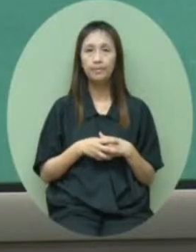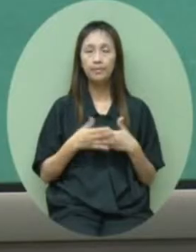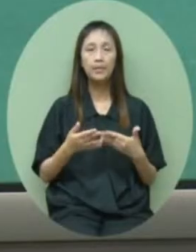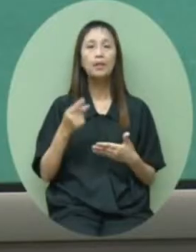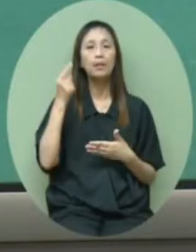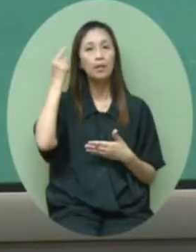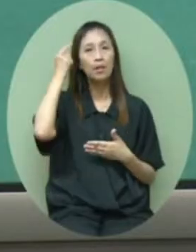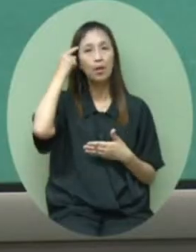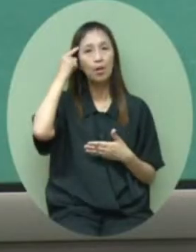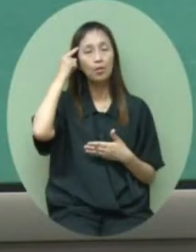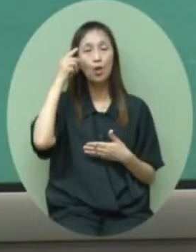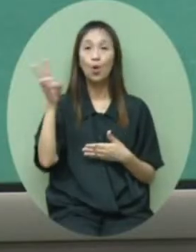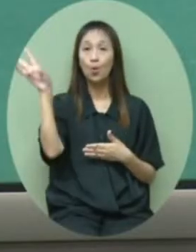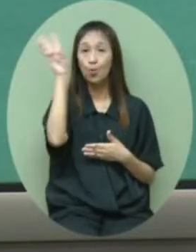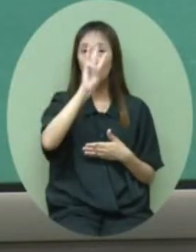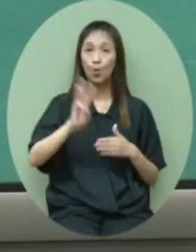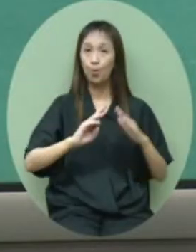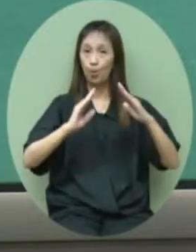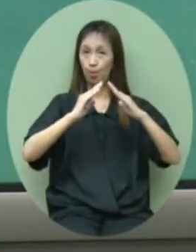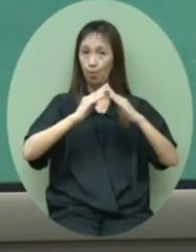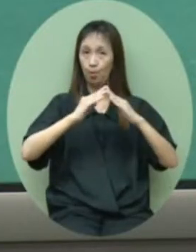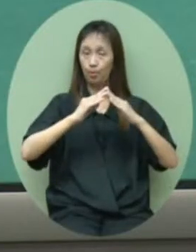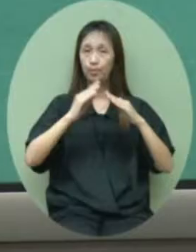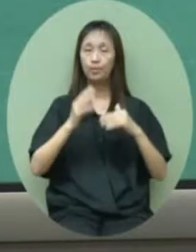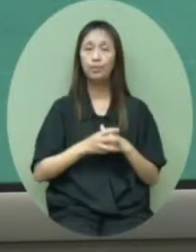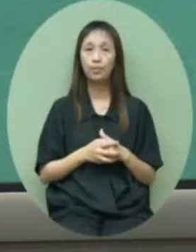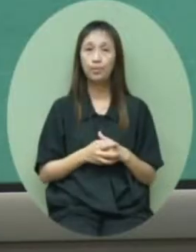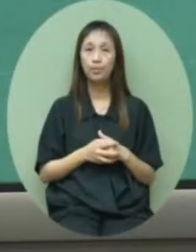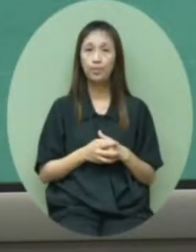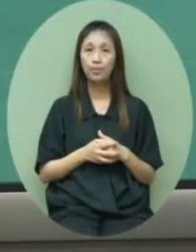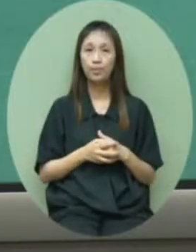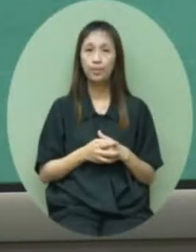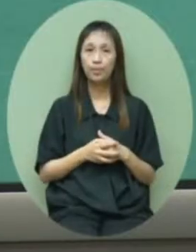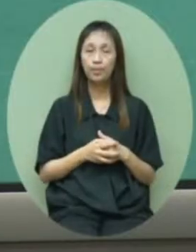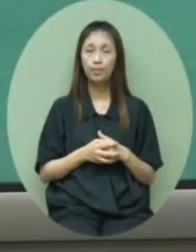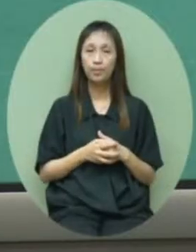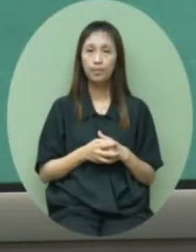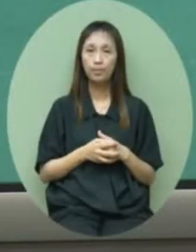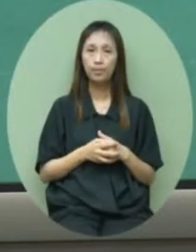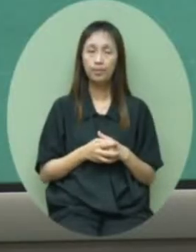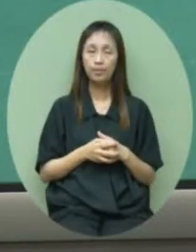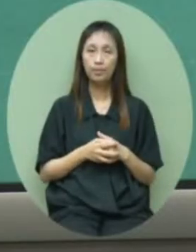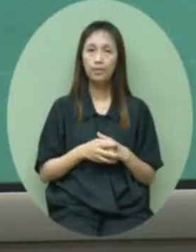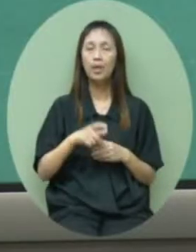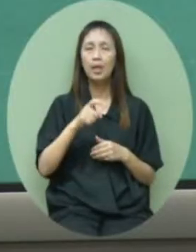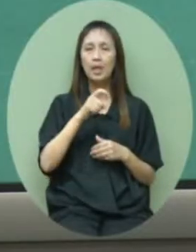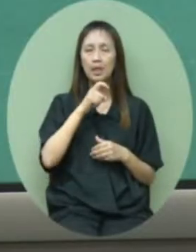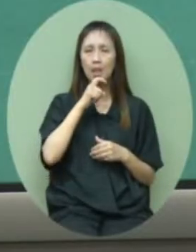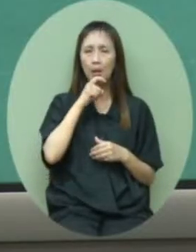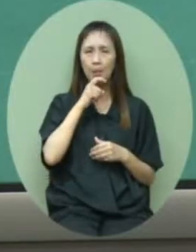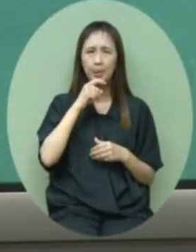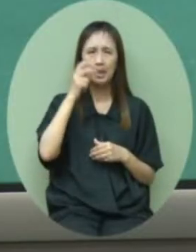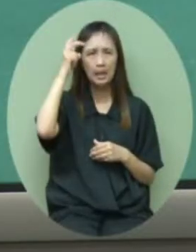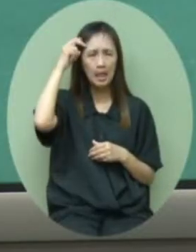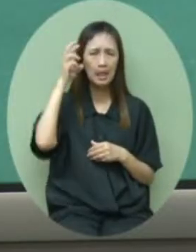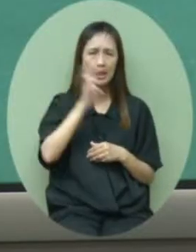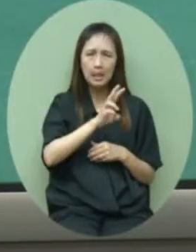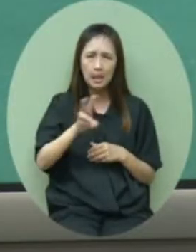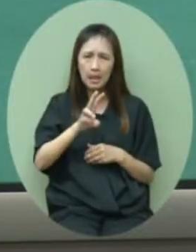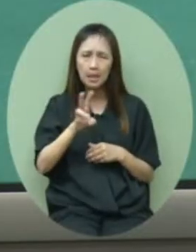replace the pipes which are the source of the particles. They're working hard on it, and thanks for